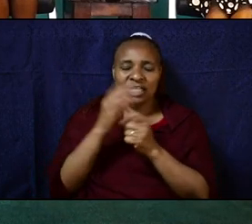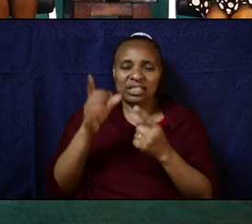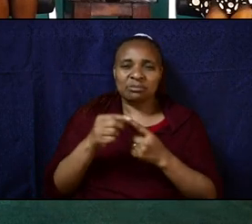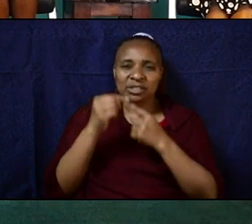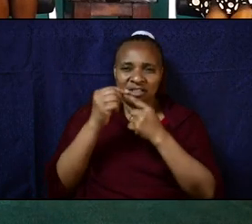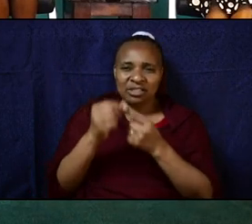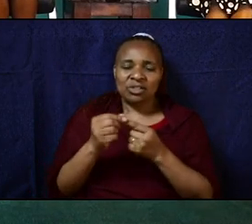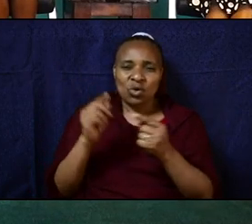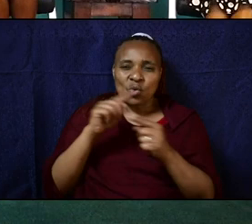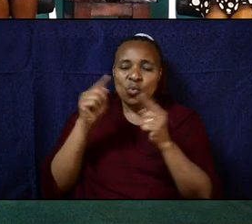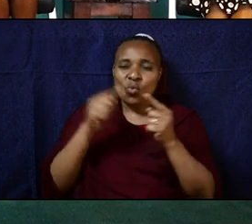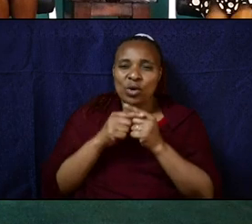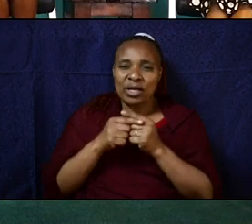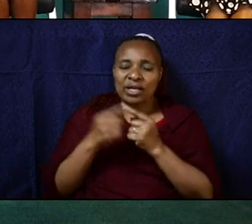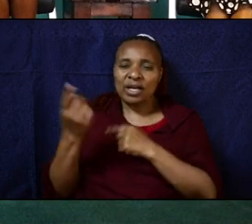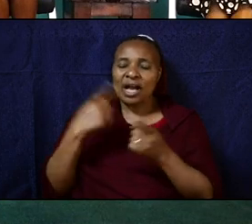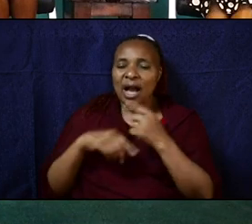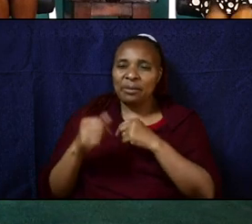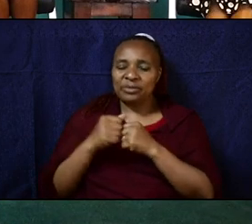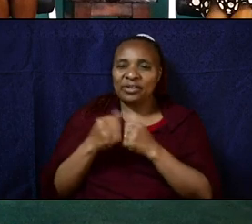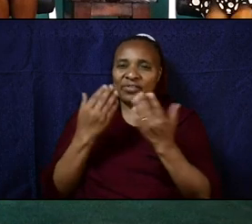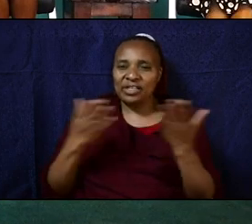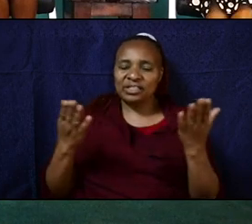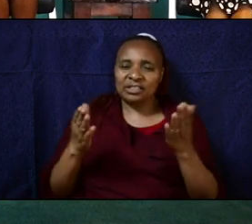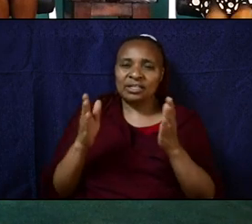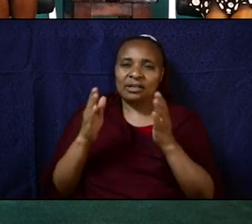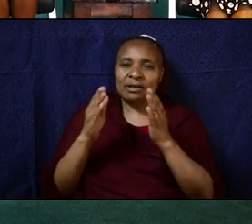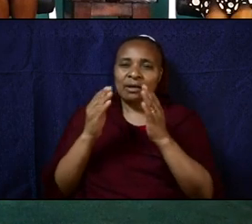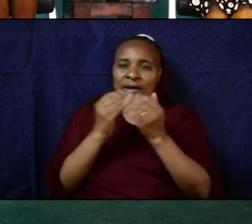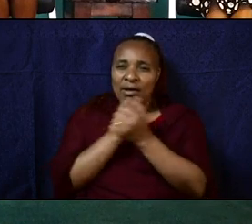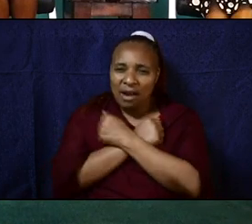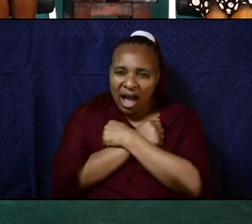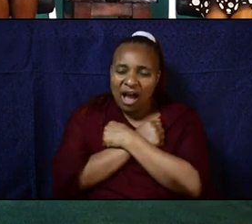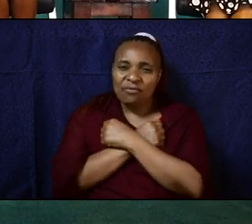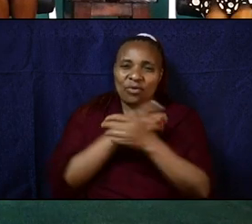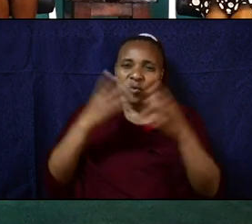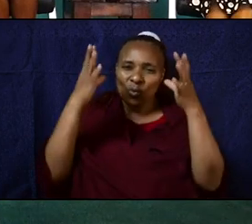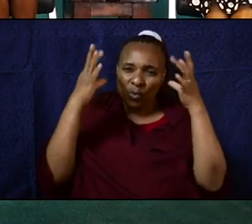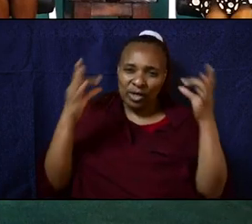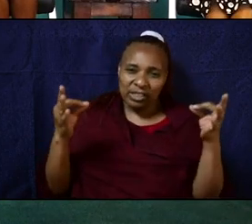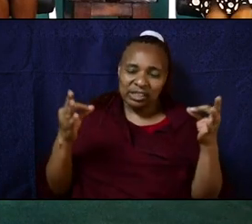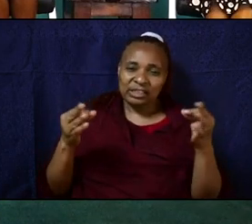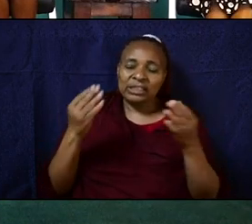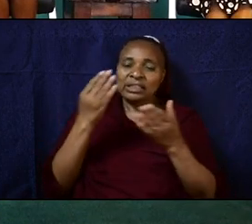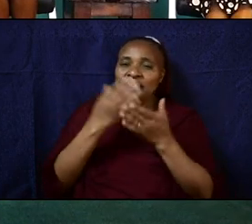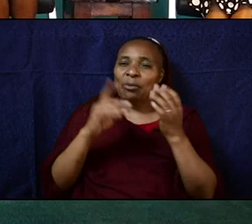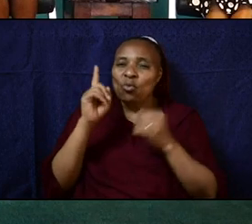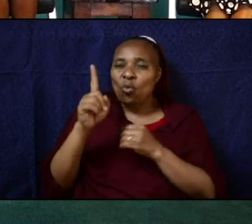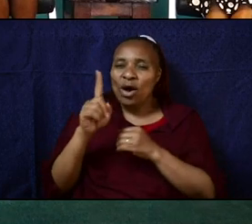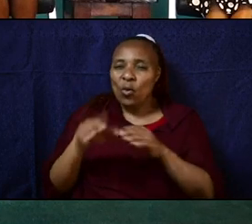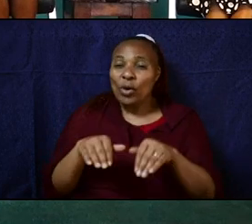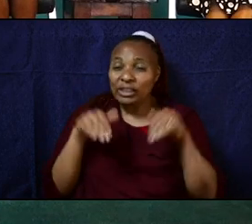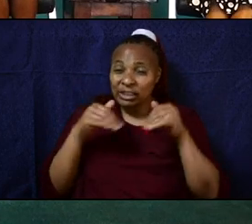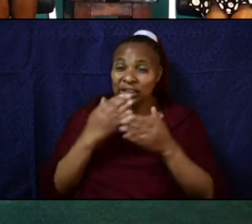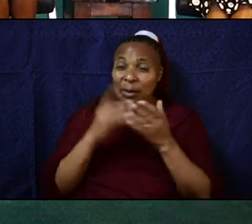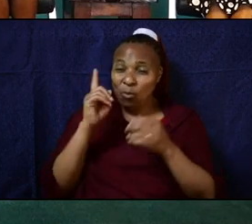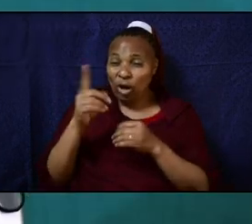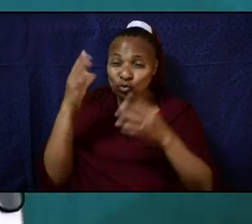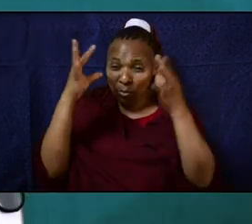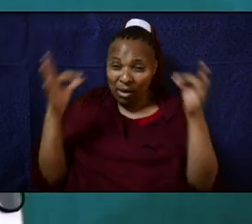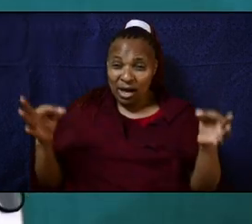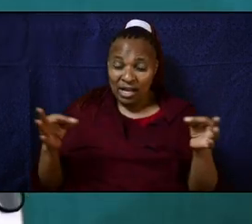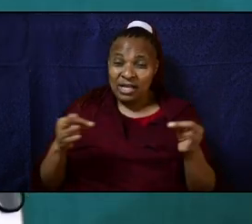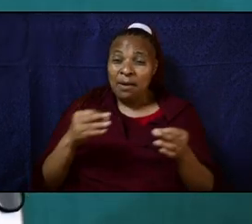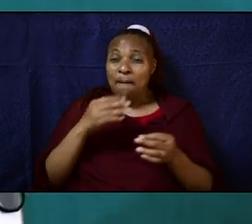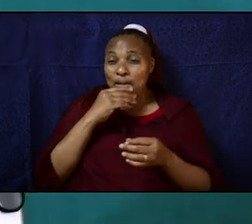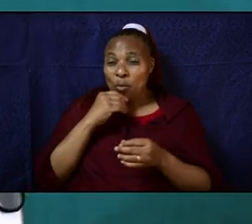especially when it comes to things like love and waiting for someone to marry, or even our girlfriend or boyfriend.